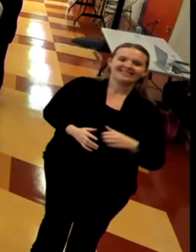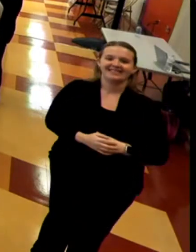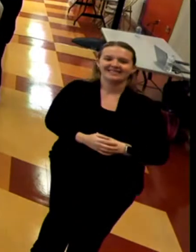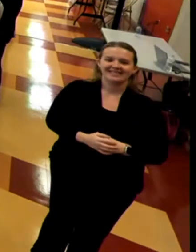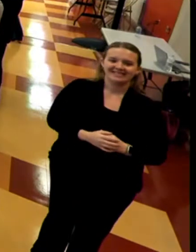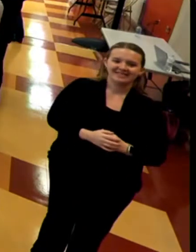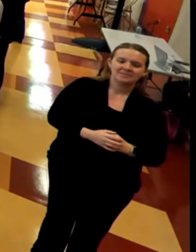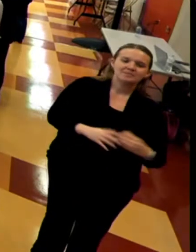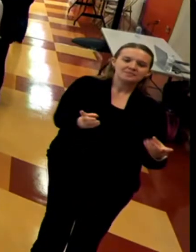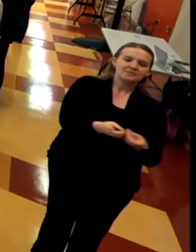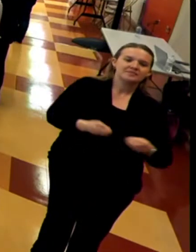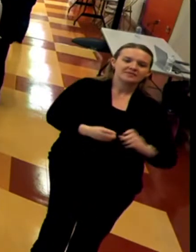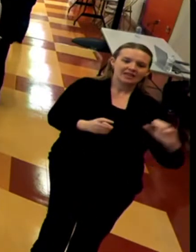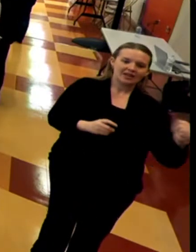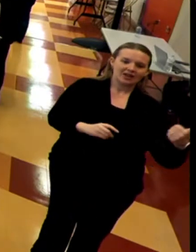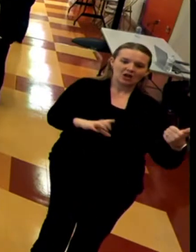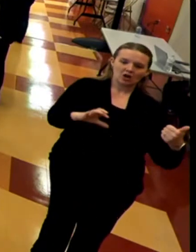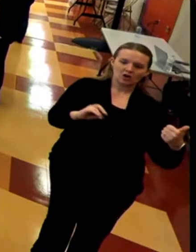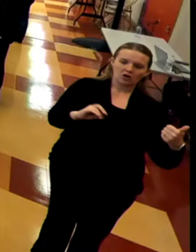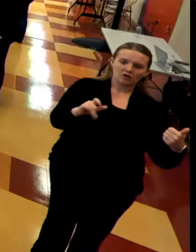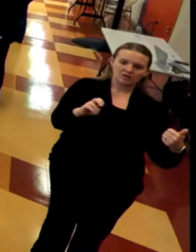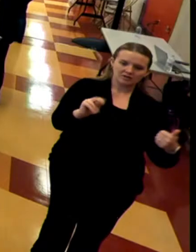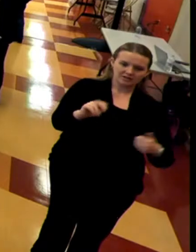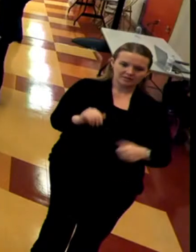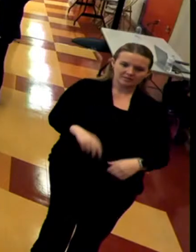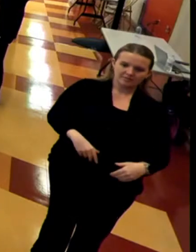wrong. District 10, Carlton Souls.